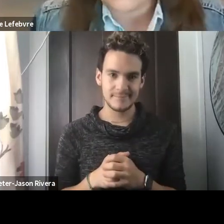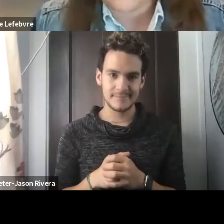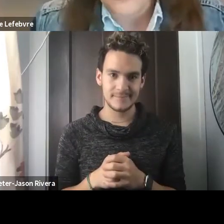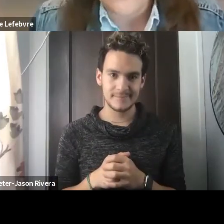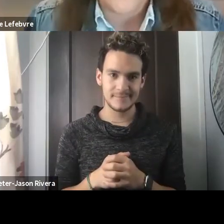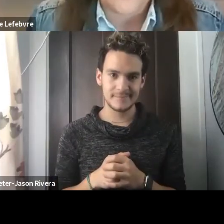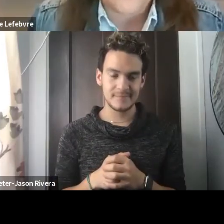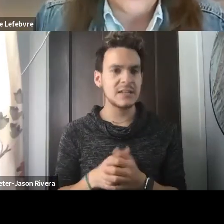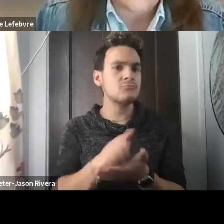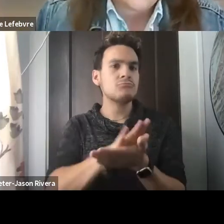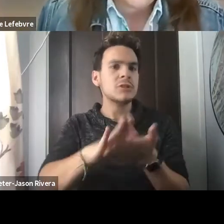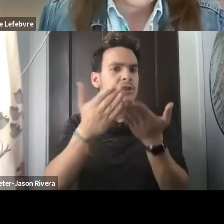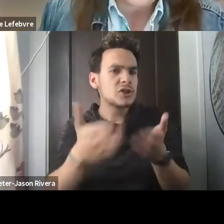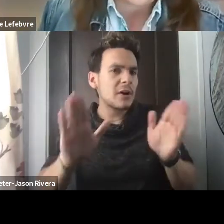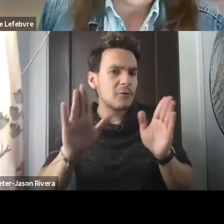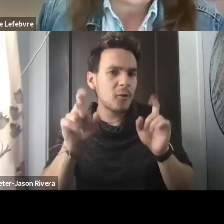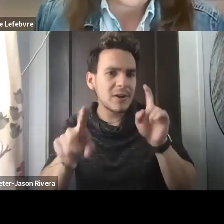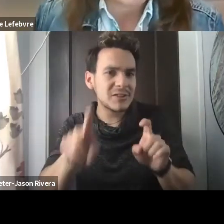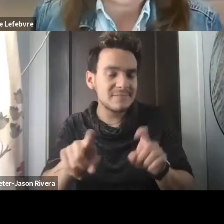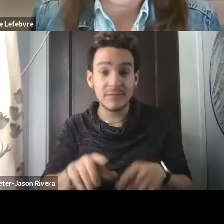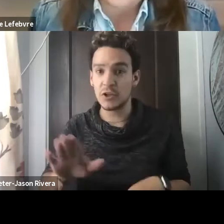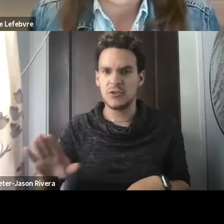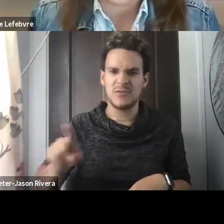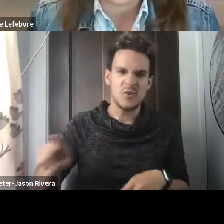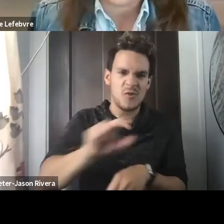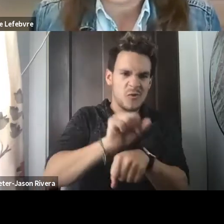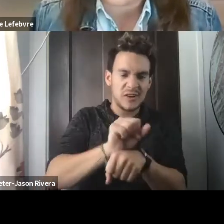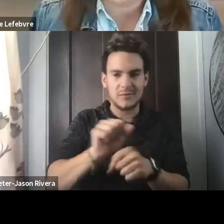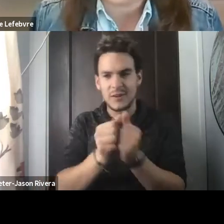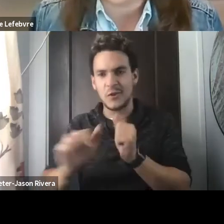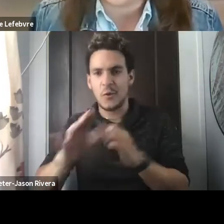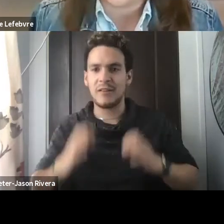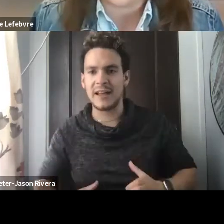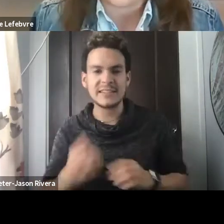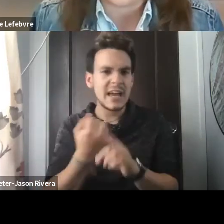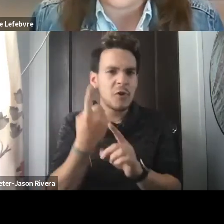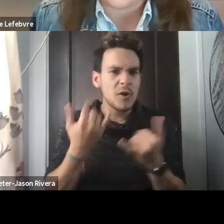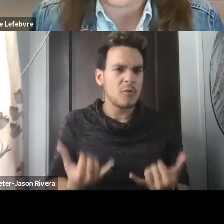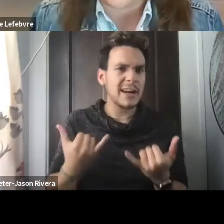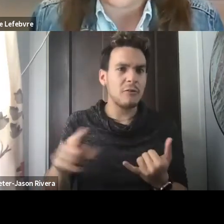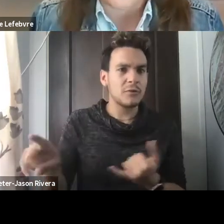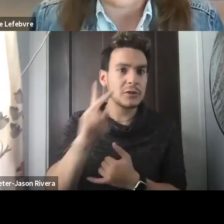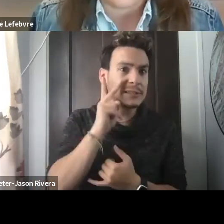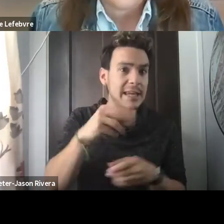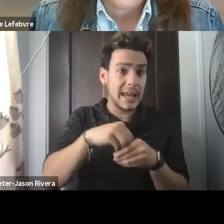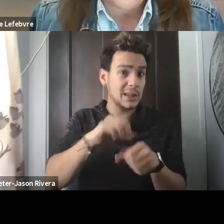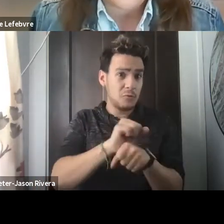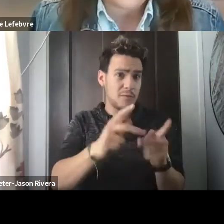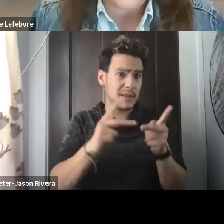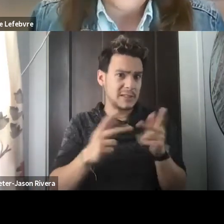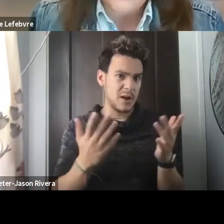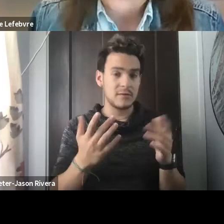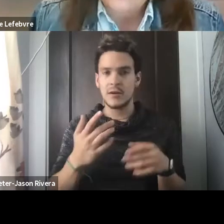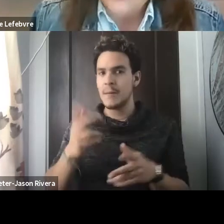It's a nice general question for everybody. As you're working with your clients, what is everyone currently seeing in the workplace? Are